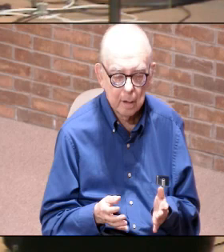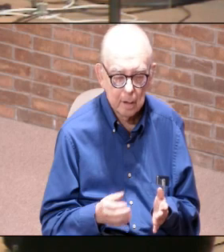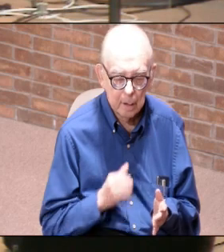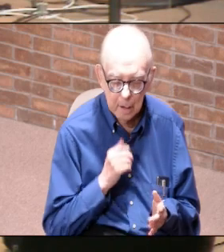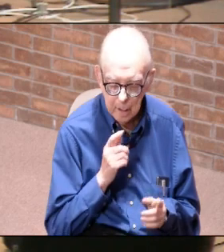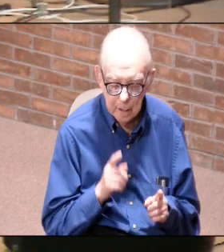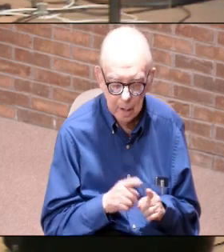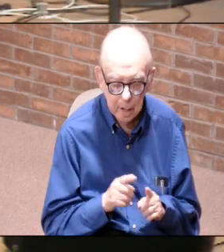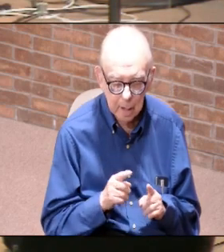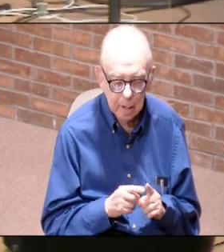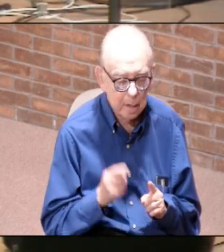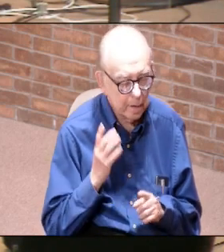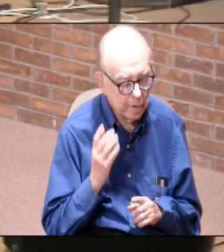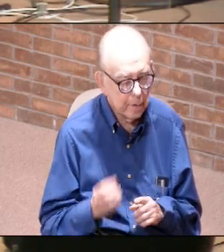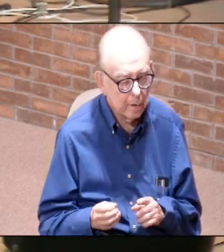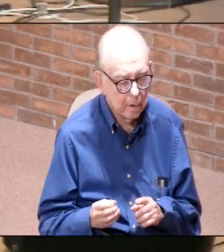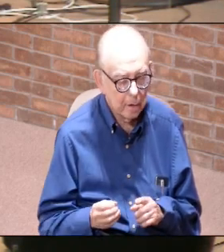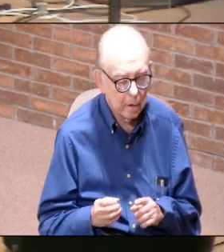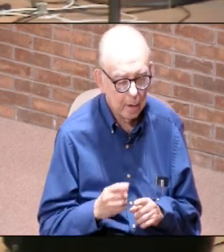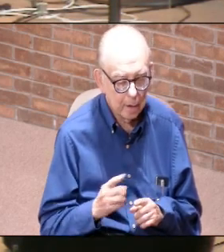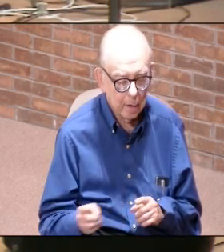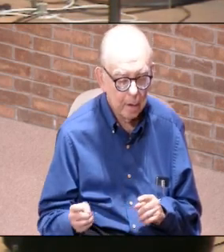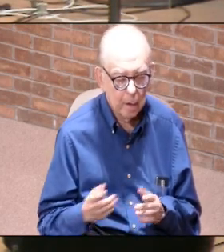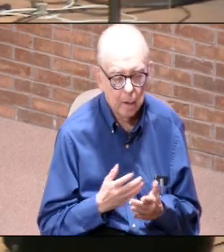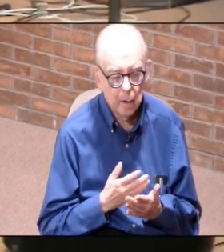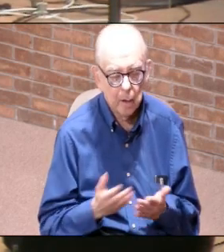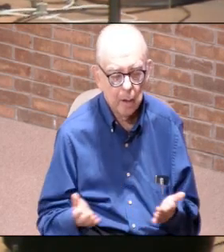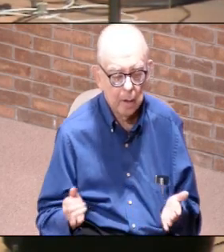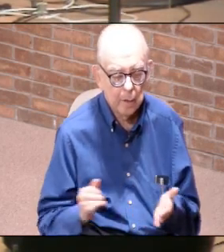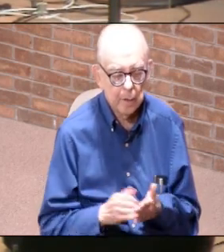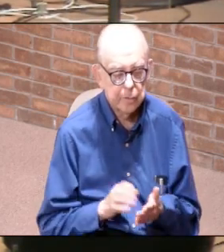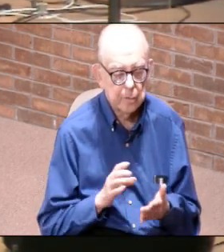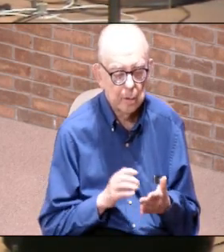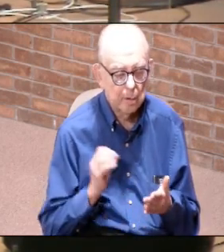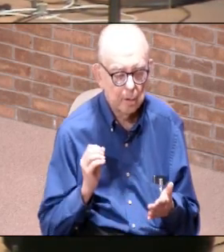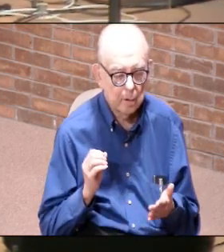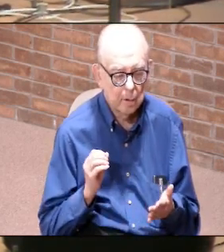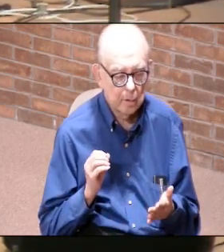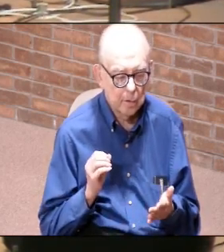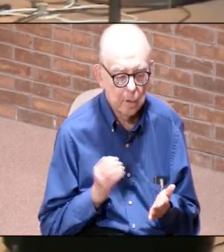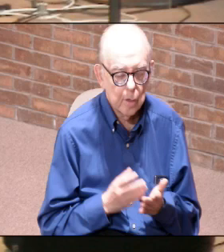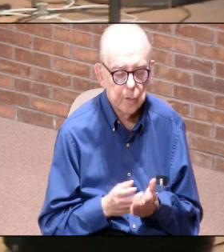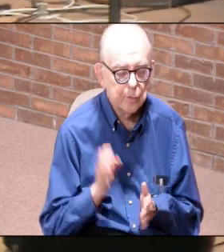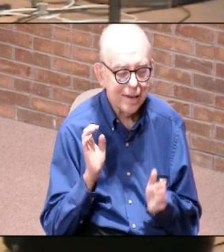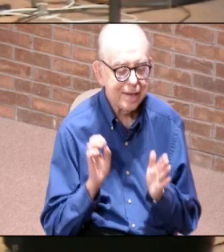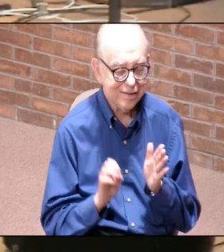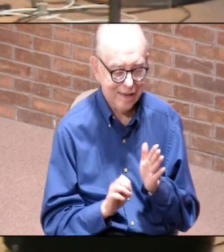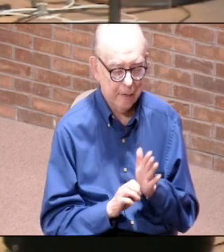not by experience. There are some things that you learn by example.